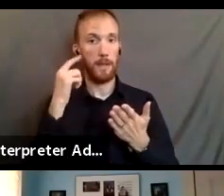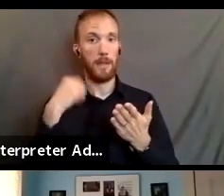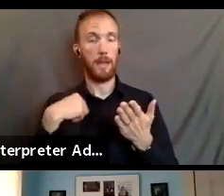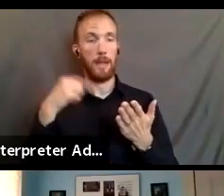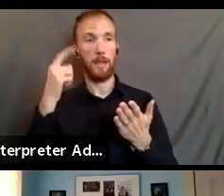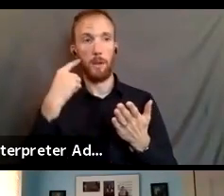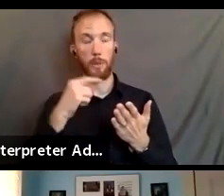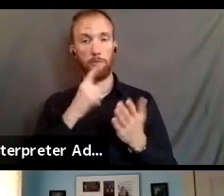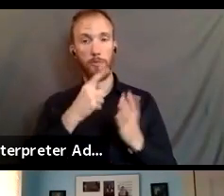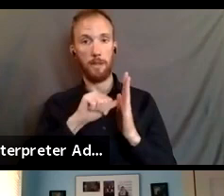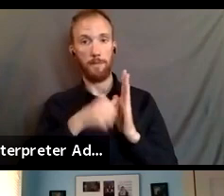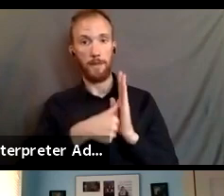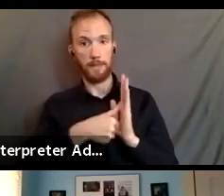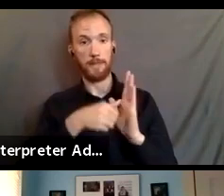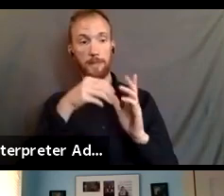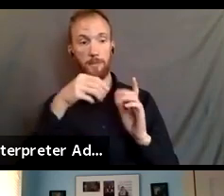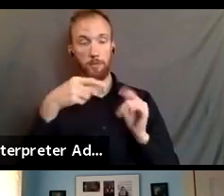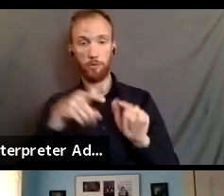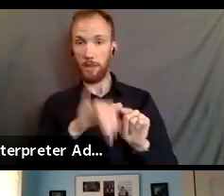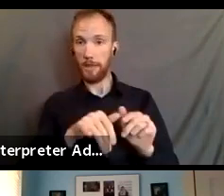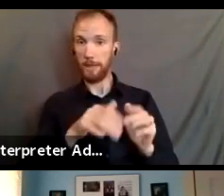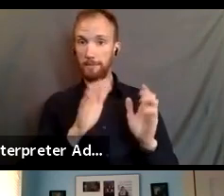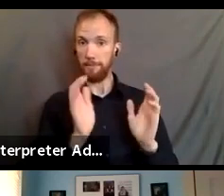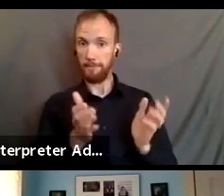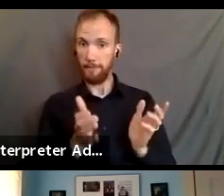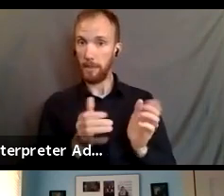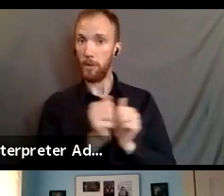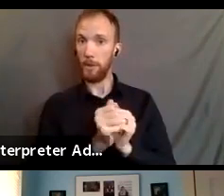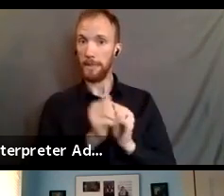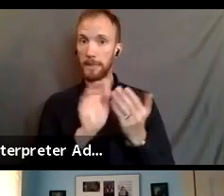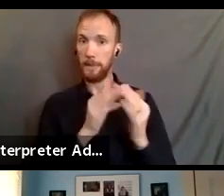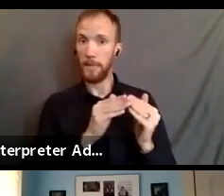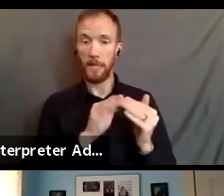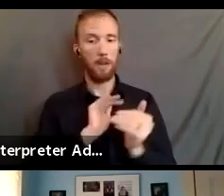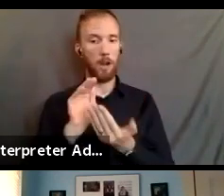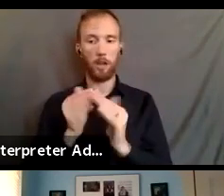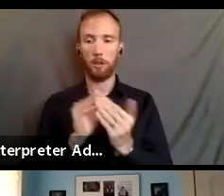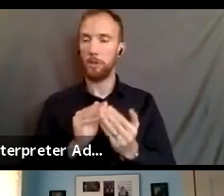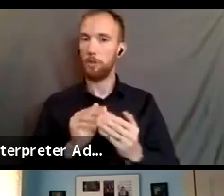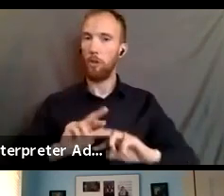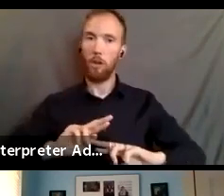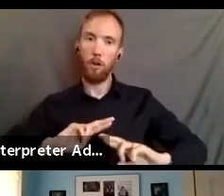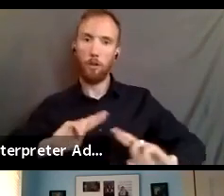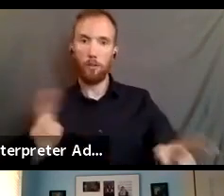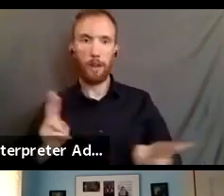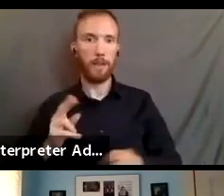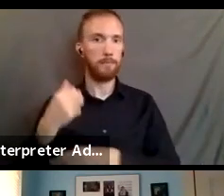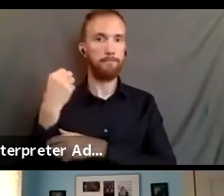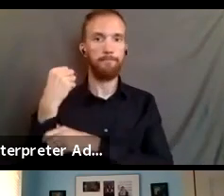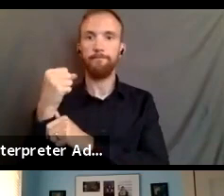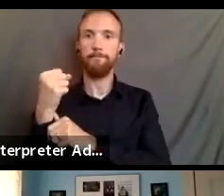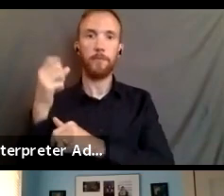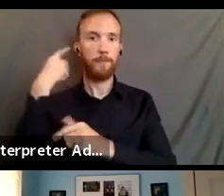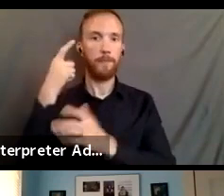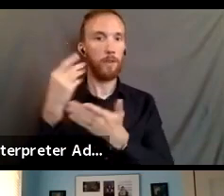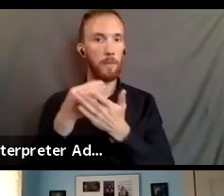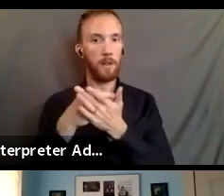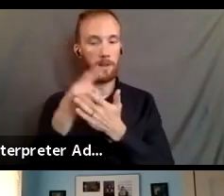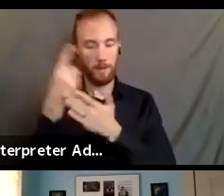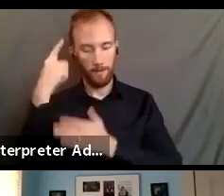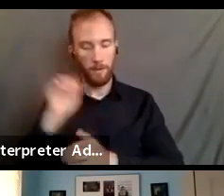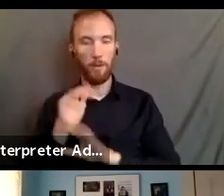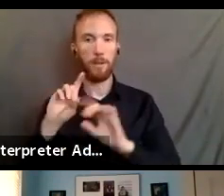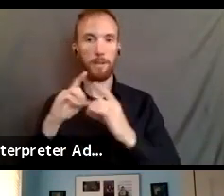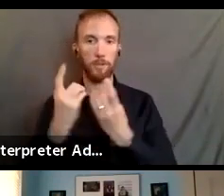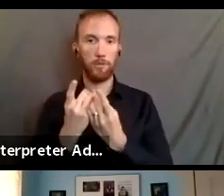conversations with the community was that our communities are ready to advocate for funding for this district um and that that